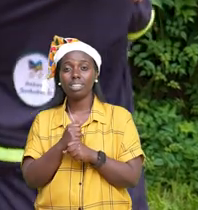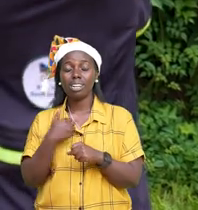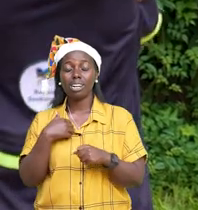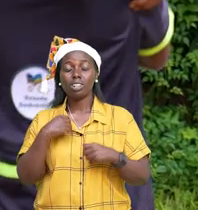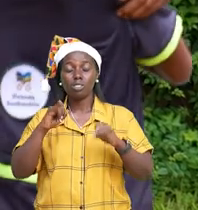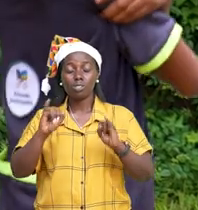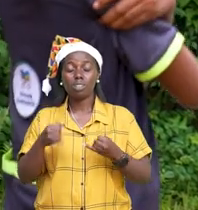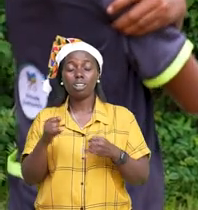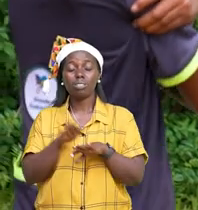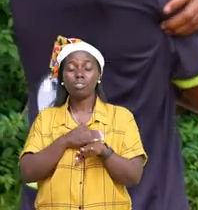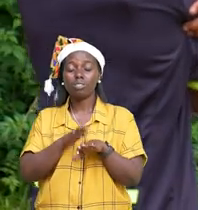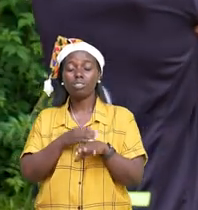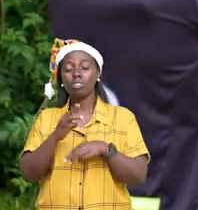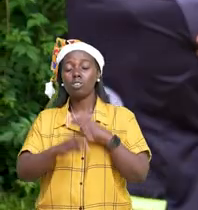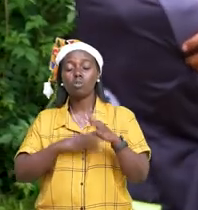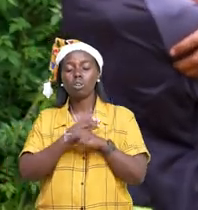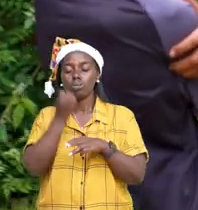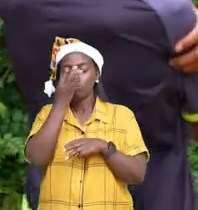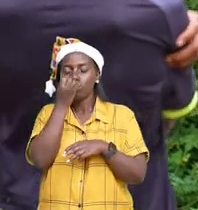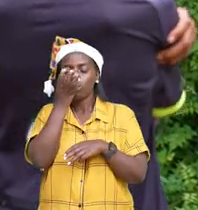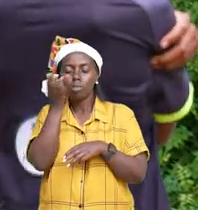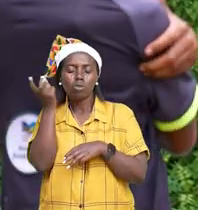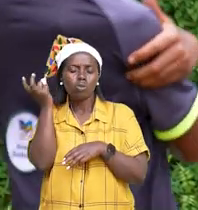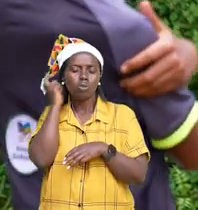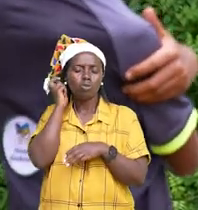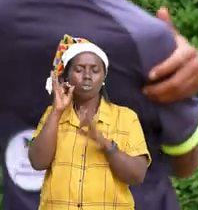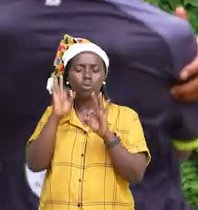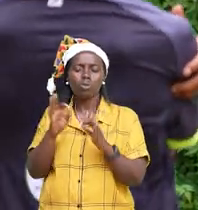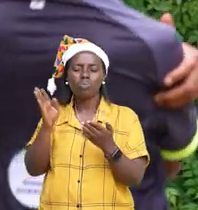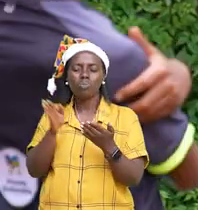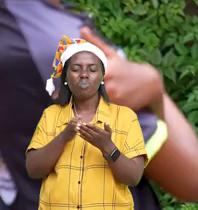and tell yourself sweet words that you want to listen to,